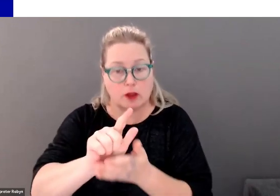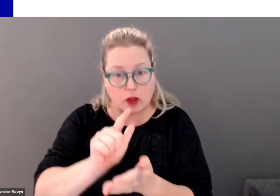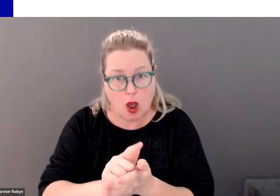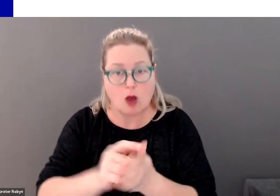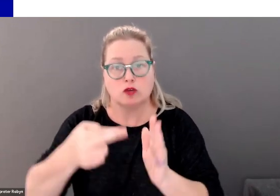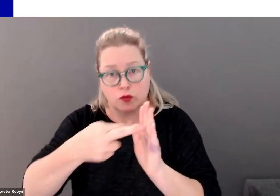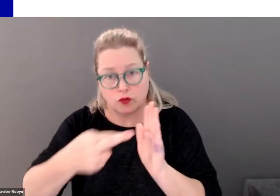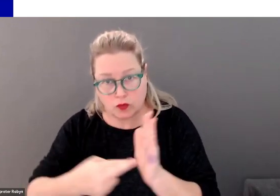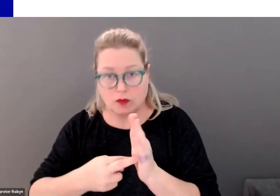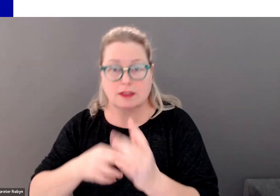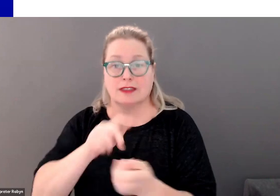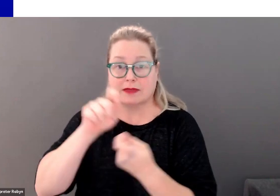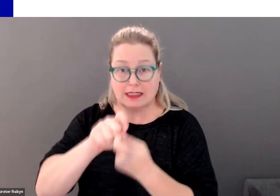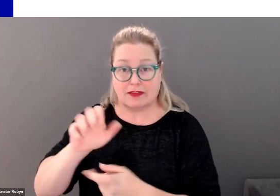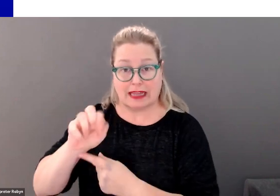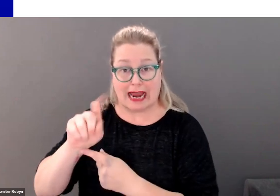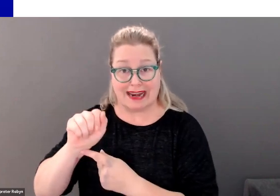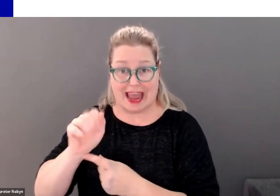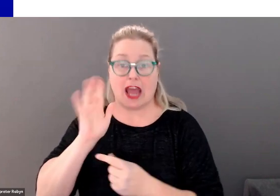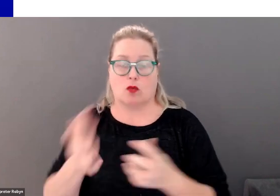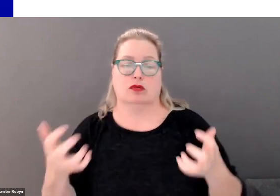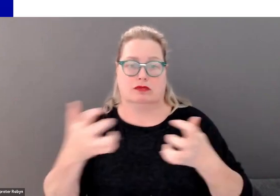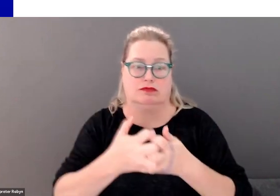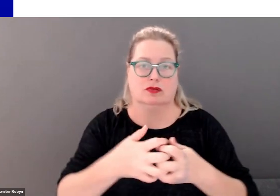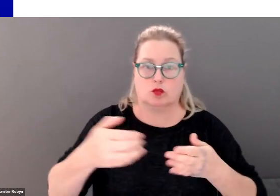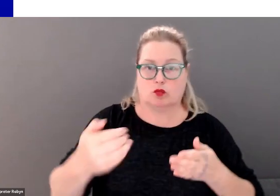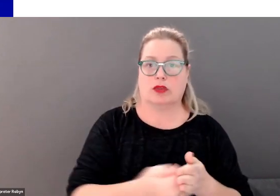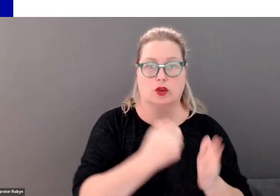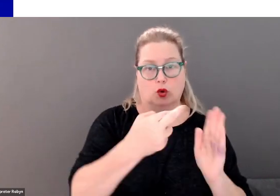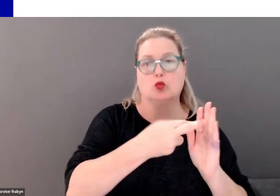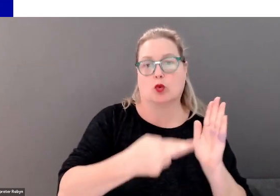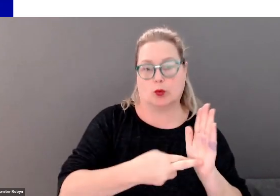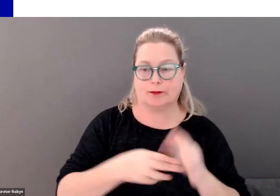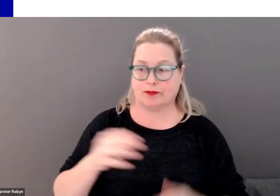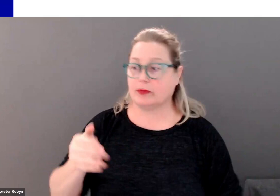with Disabilities Act, the ADA. Next slide, please.